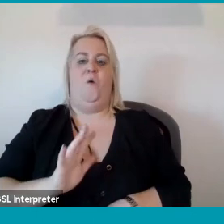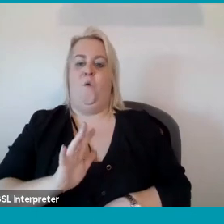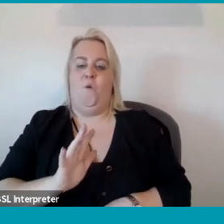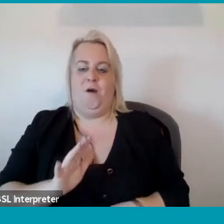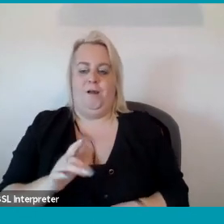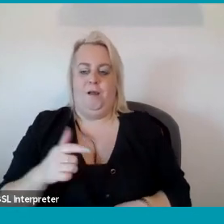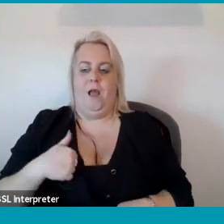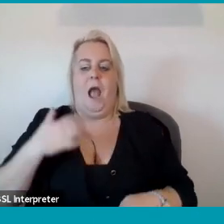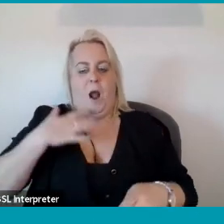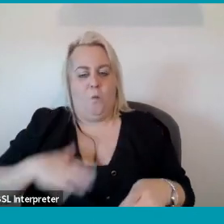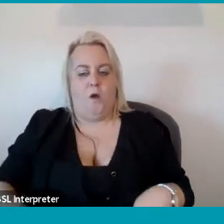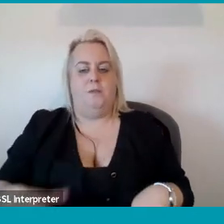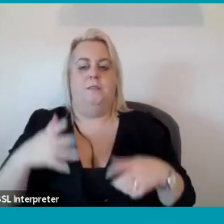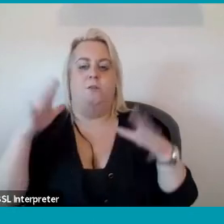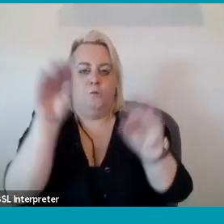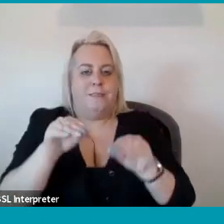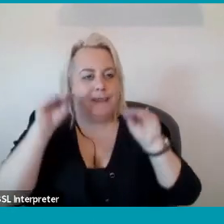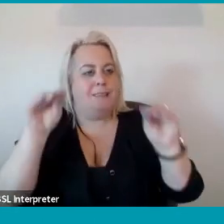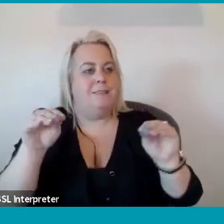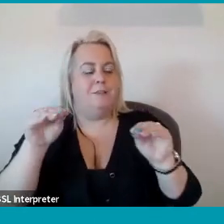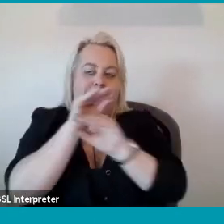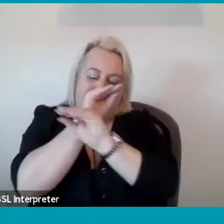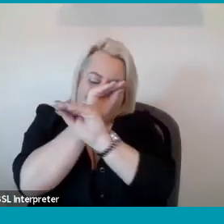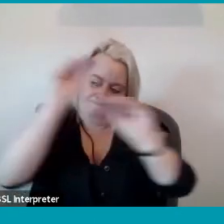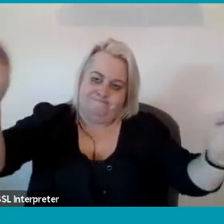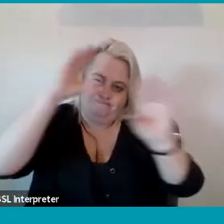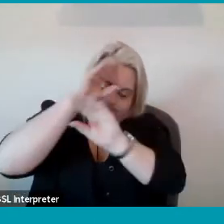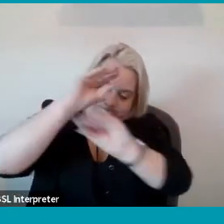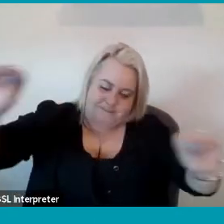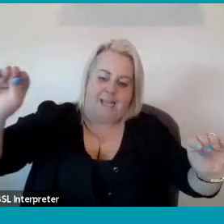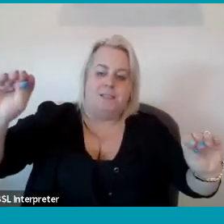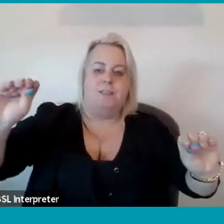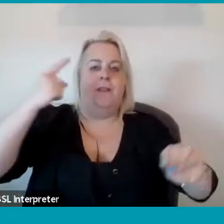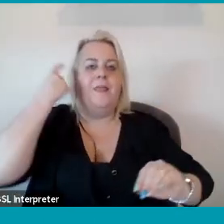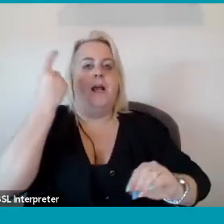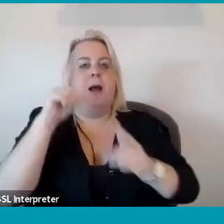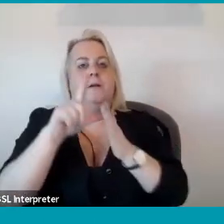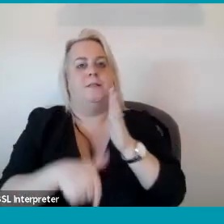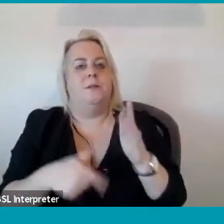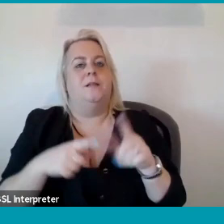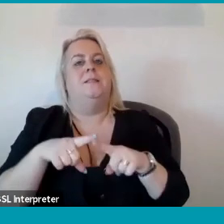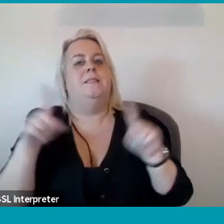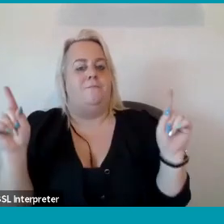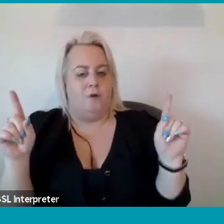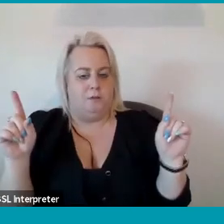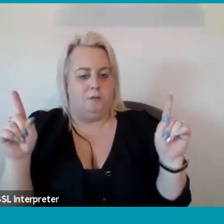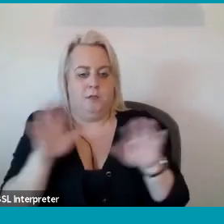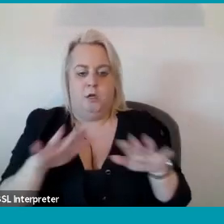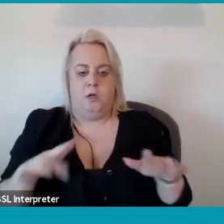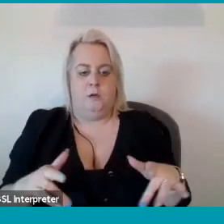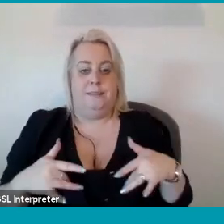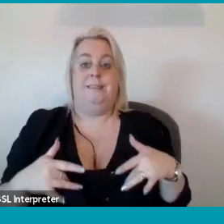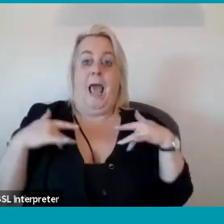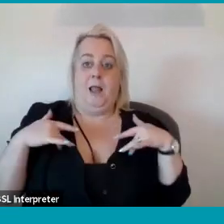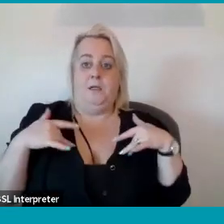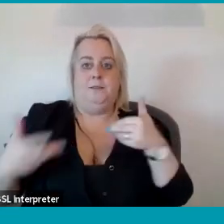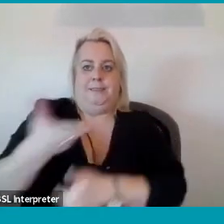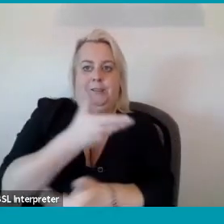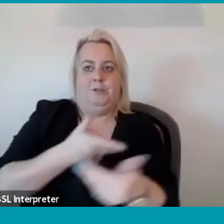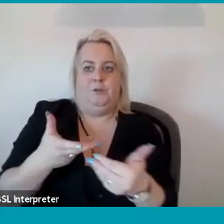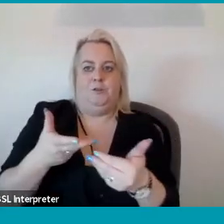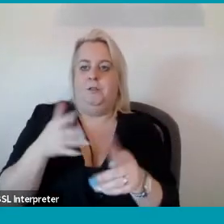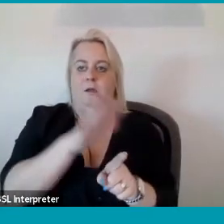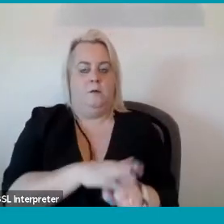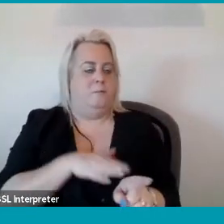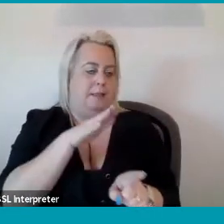begin to think about disability differently, so that we're talking about talent, not about pity. So nowhere today have I